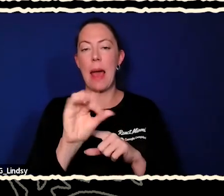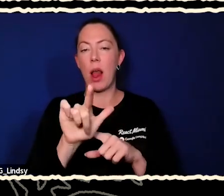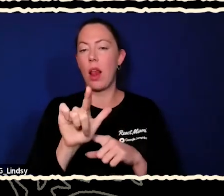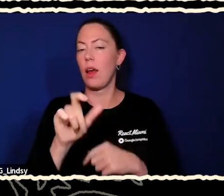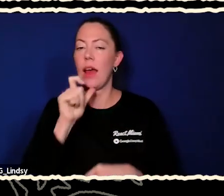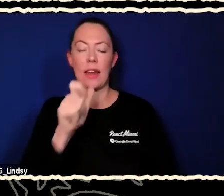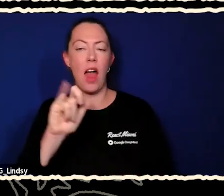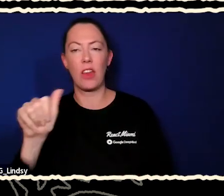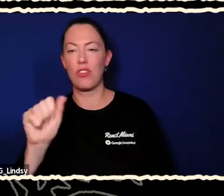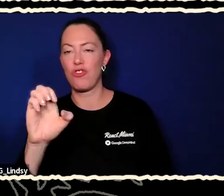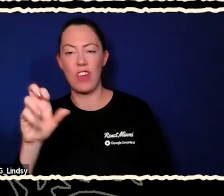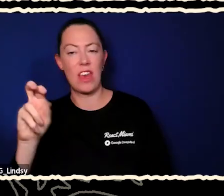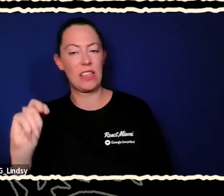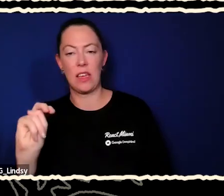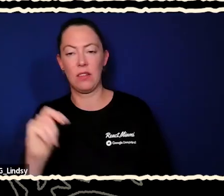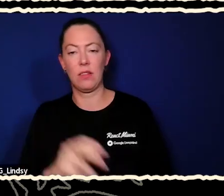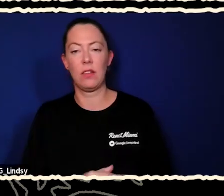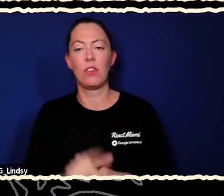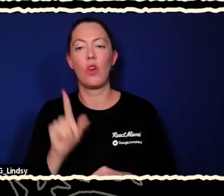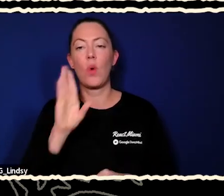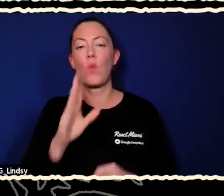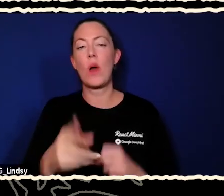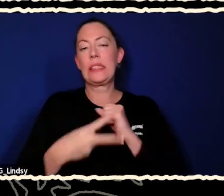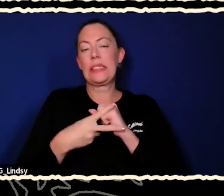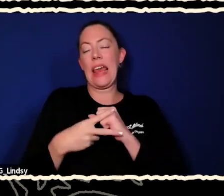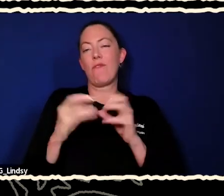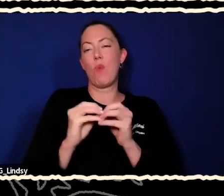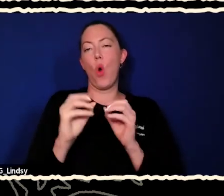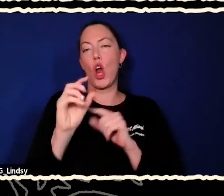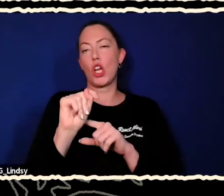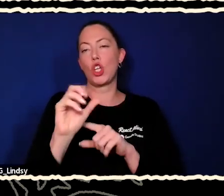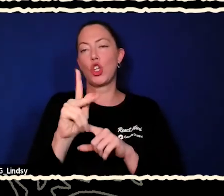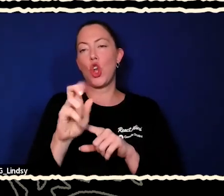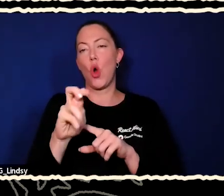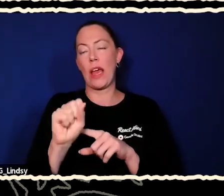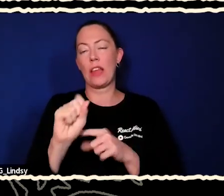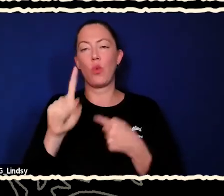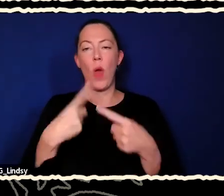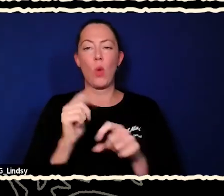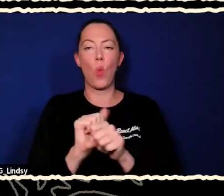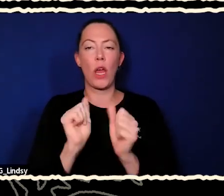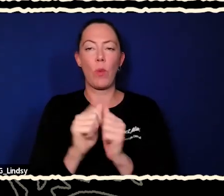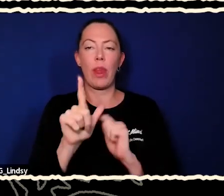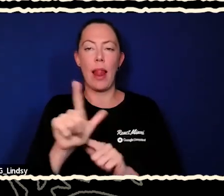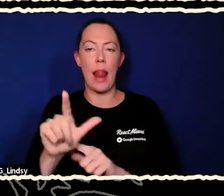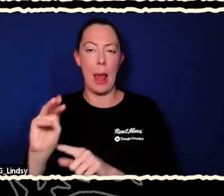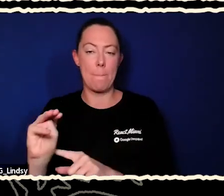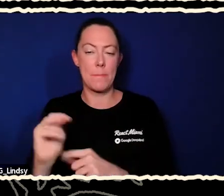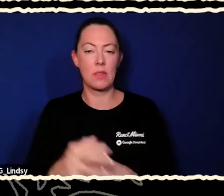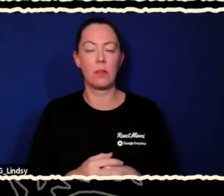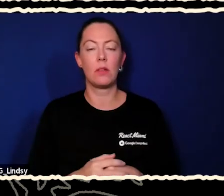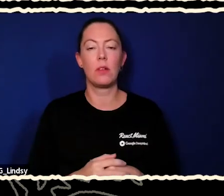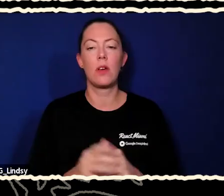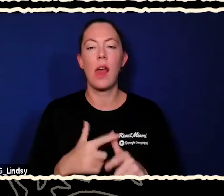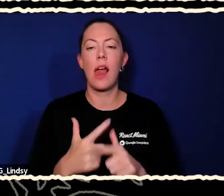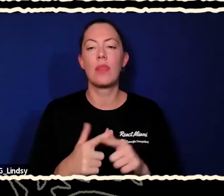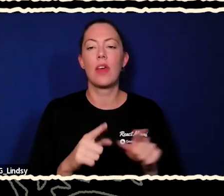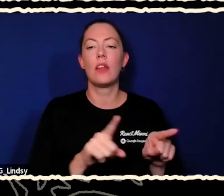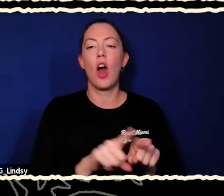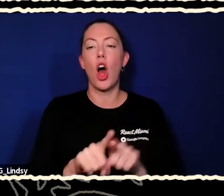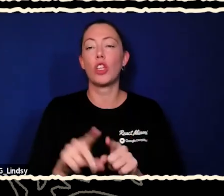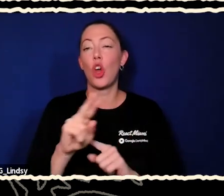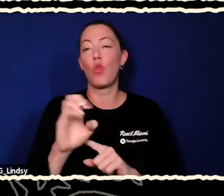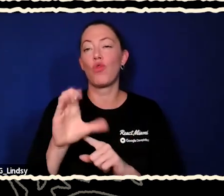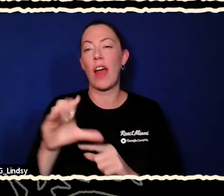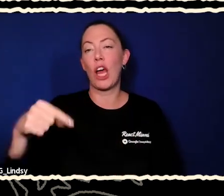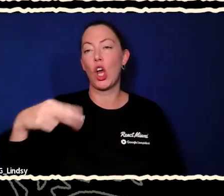that saves tokens again when dealing with LLMs. And then what else? Rec query. But if